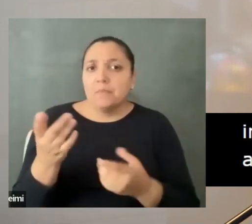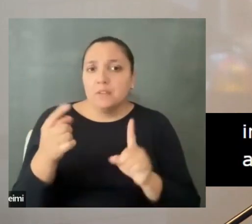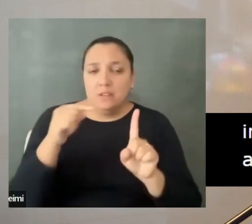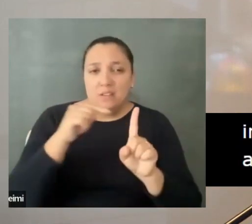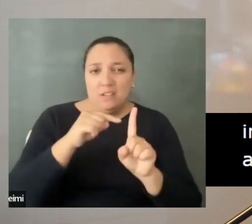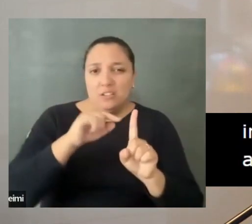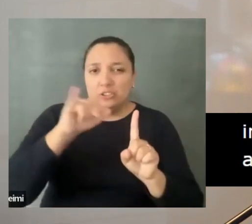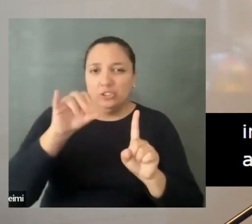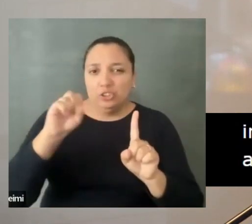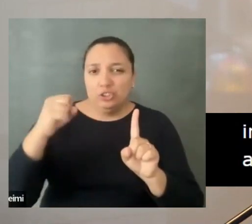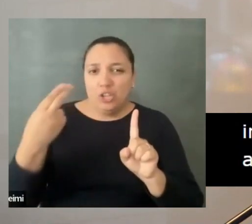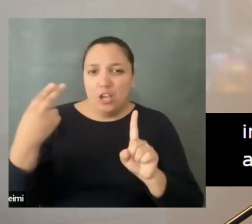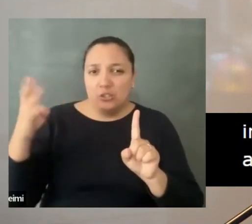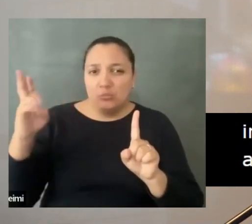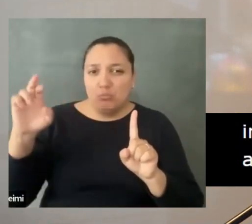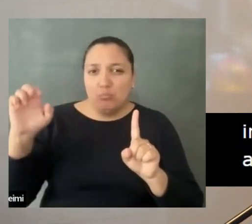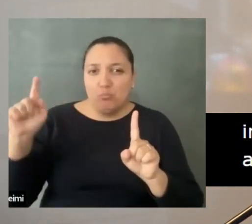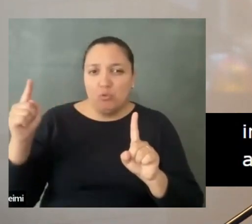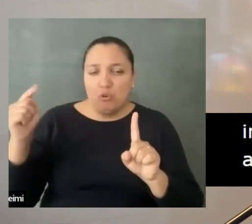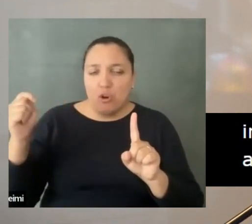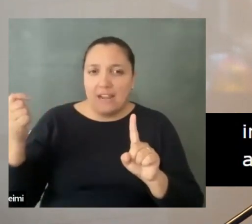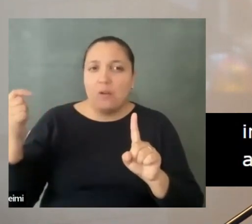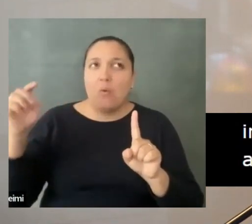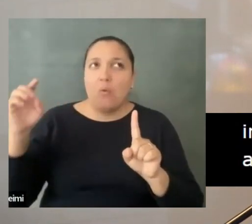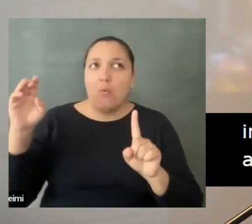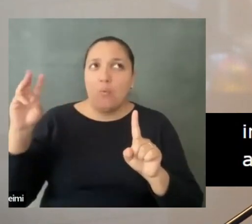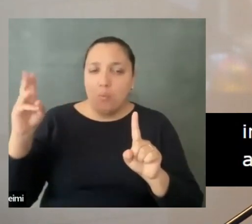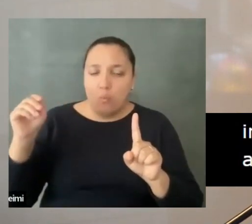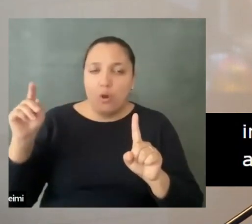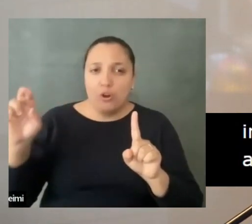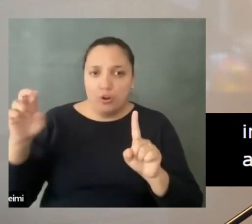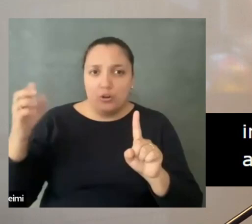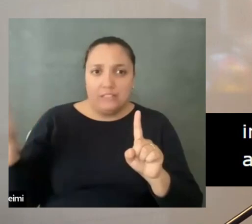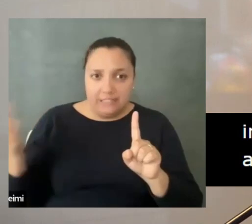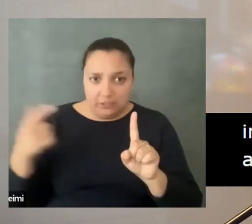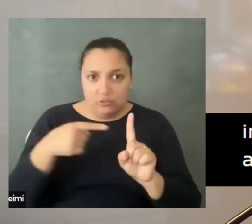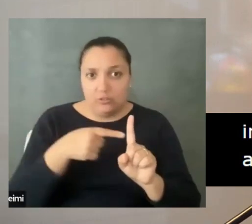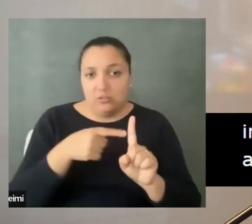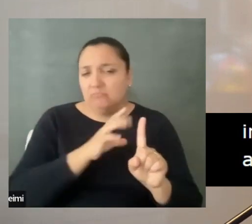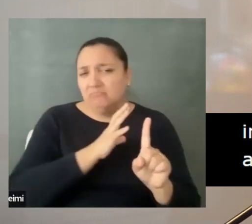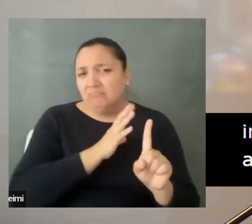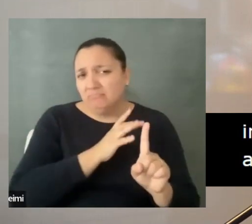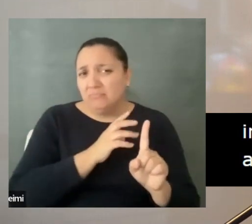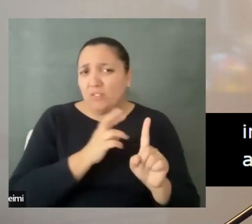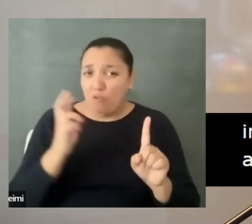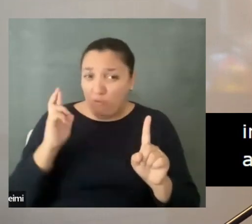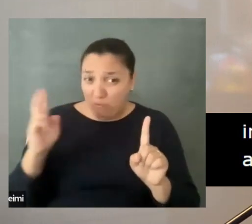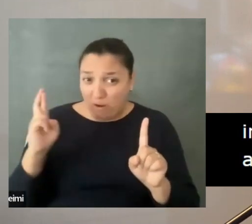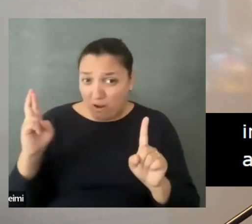Breitbart up here, who's a very, very good friend of mine, and the guy, in a lot of way,